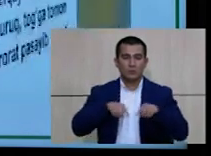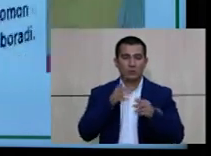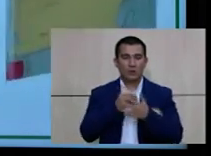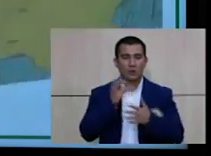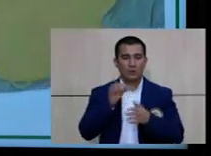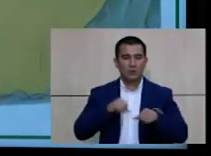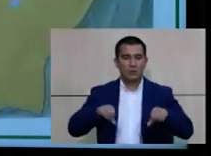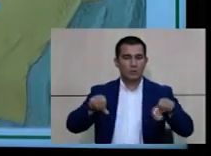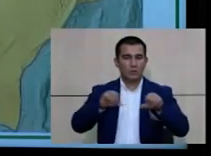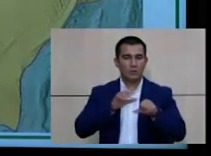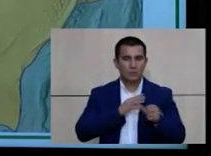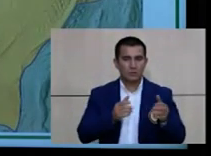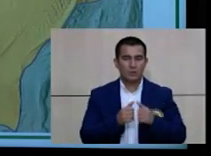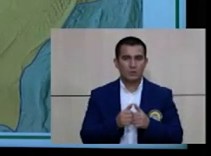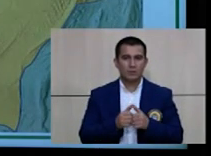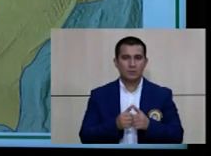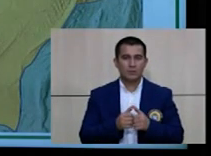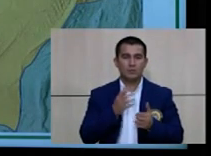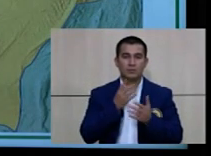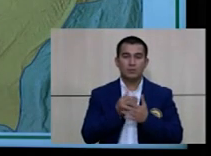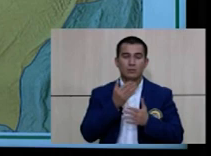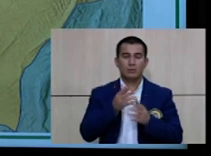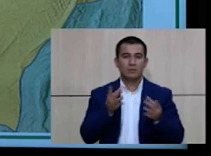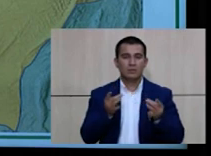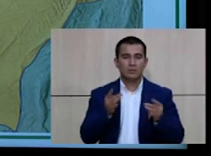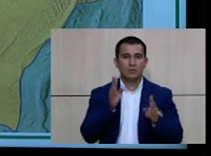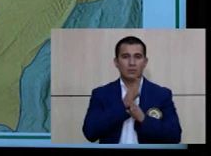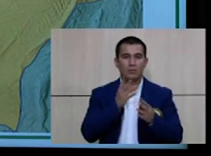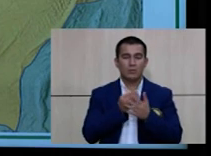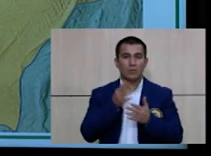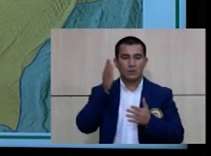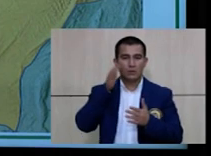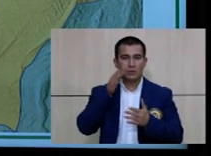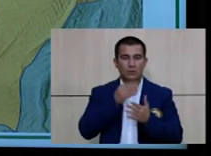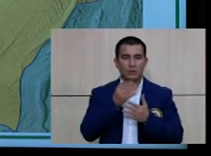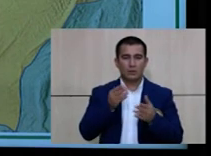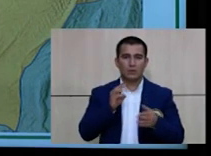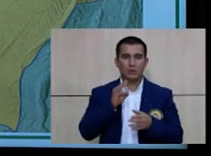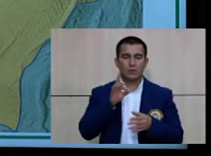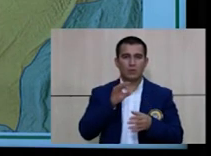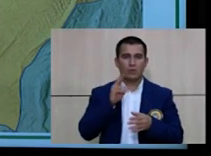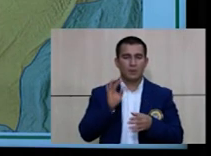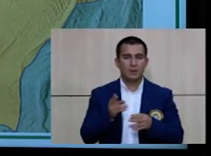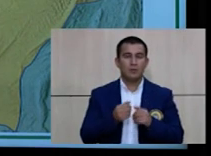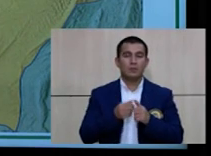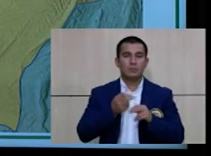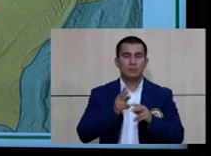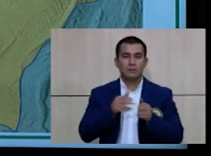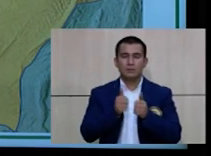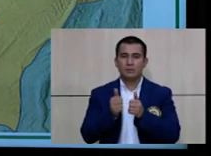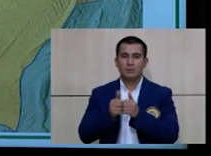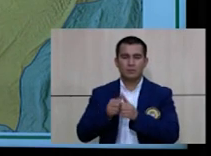bo'lib, uning iqlimi quruq subtropik. Lekin atrofidagi